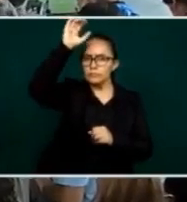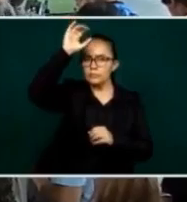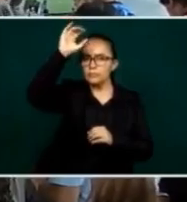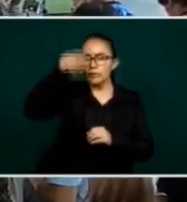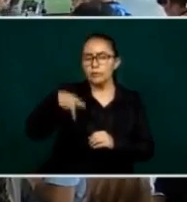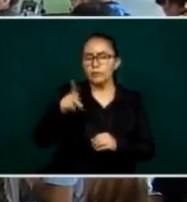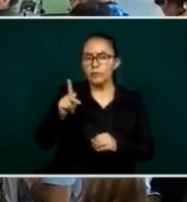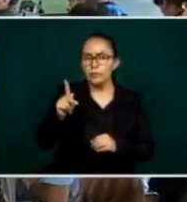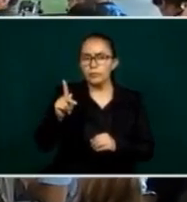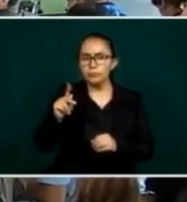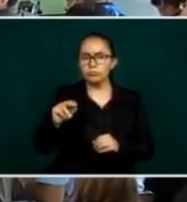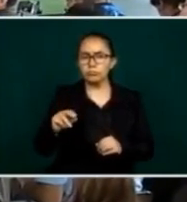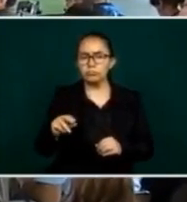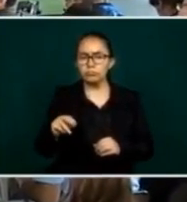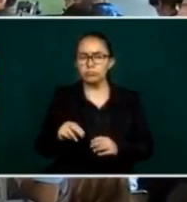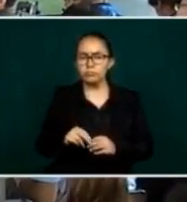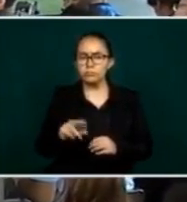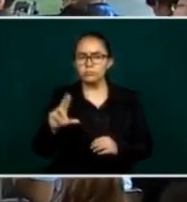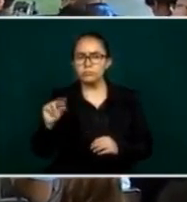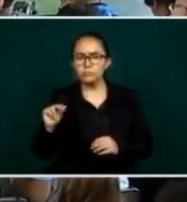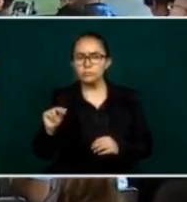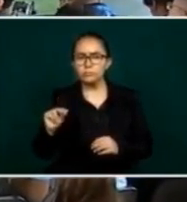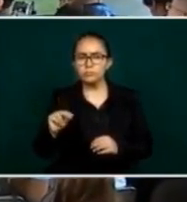science, but never